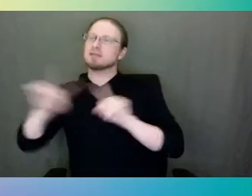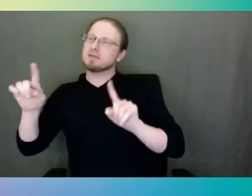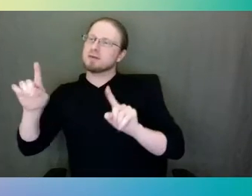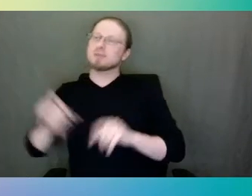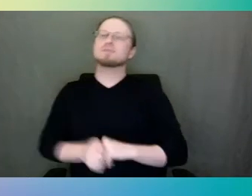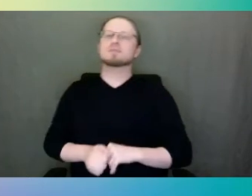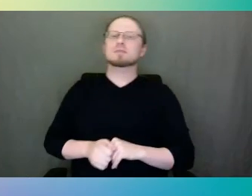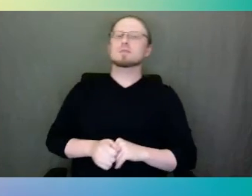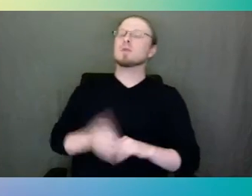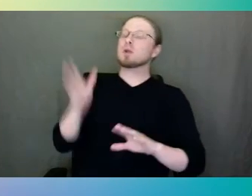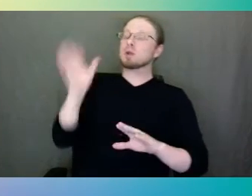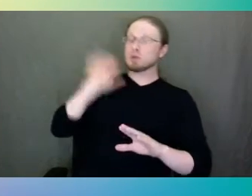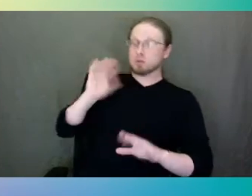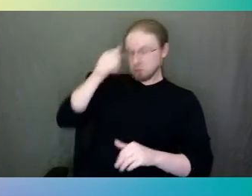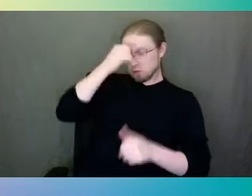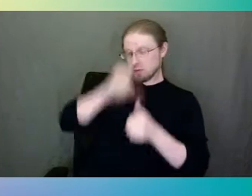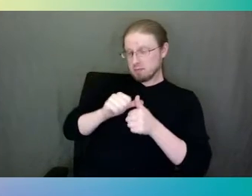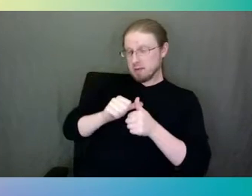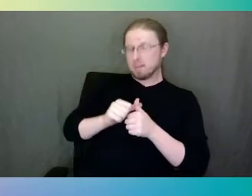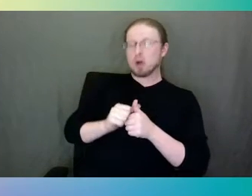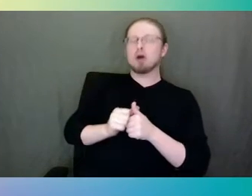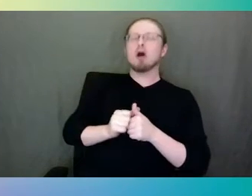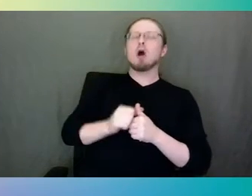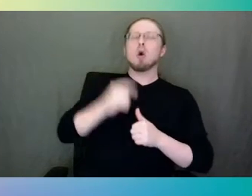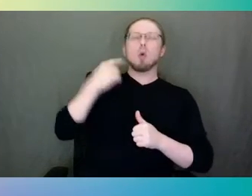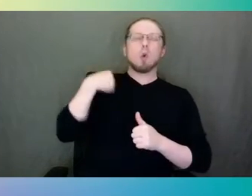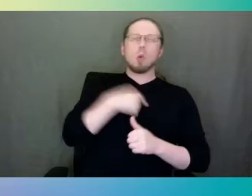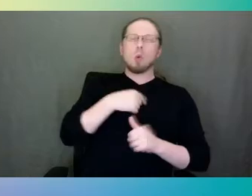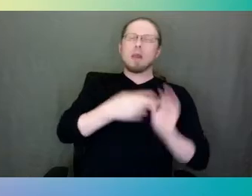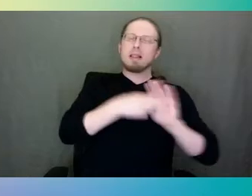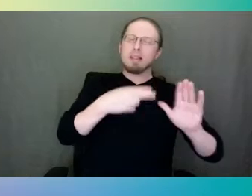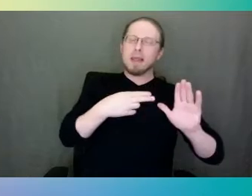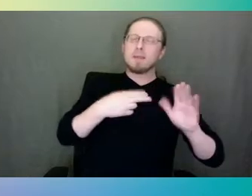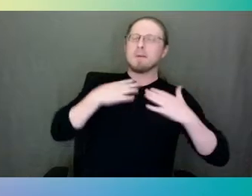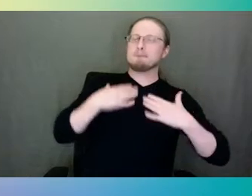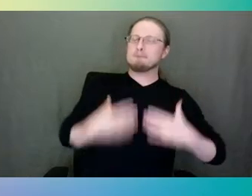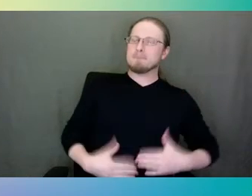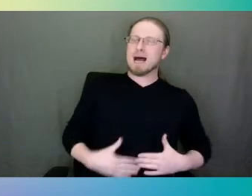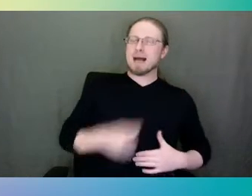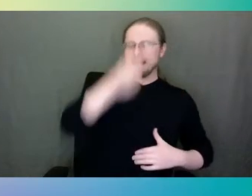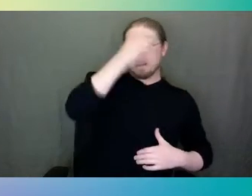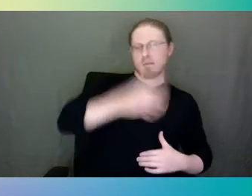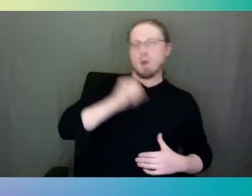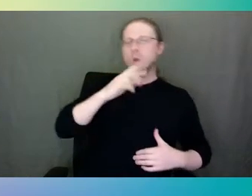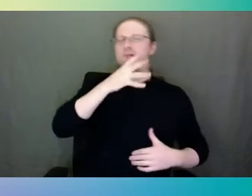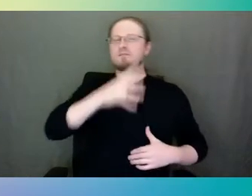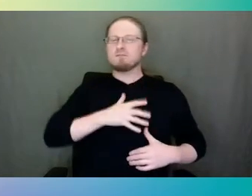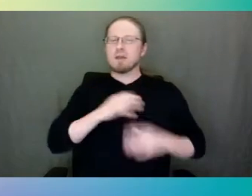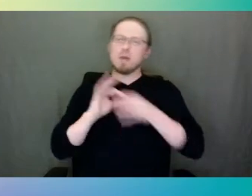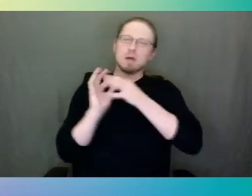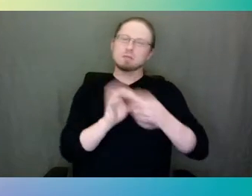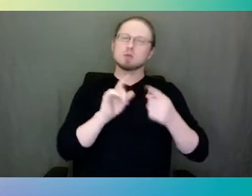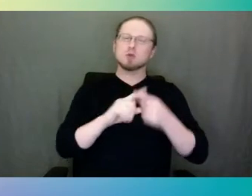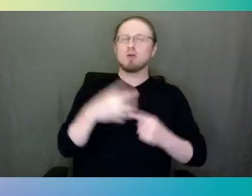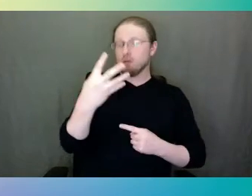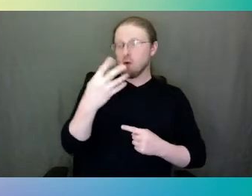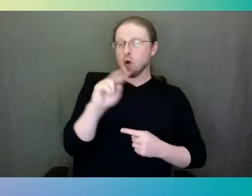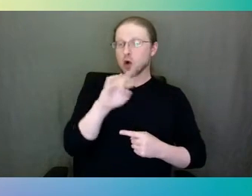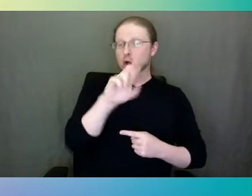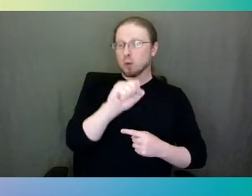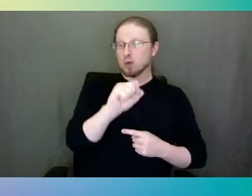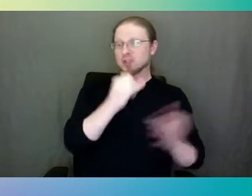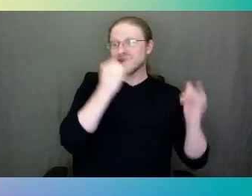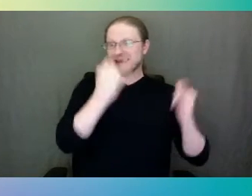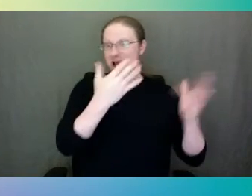body, the biles, the blood, and the phlegm, is because they are constructed differently. They're anatomically different.